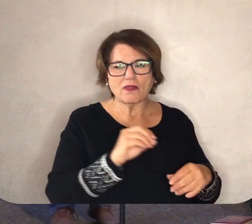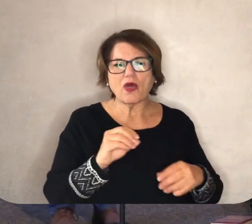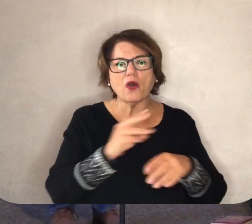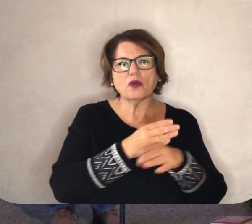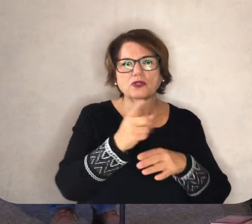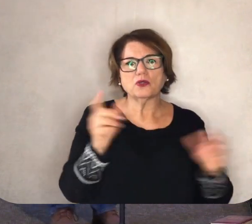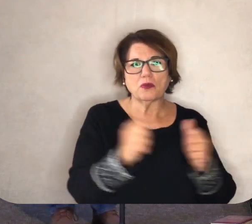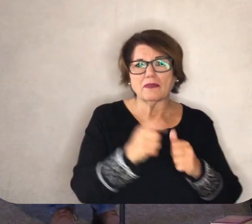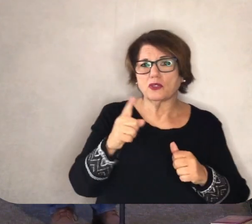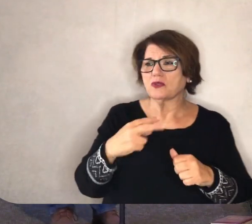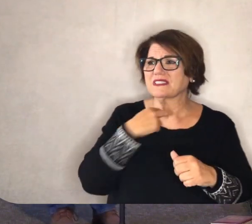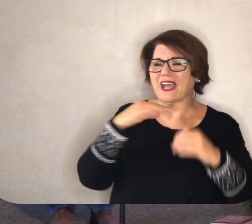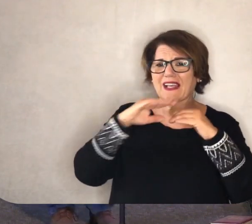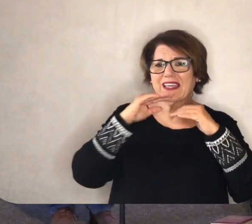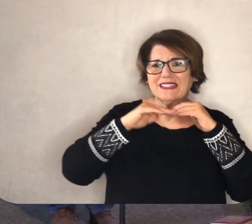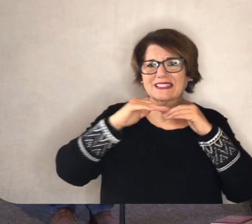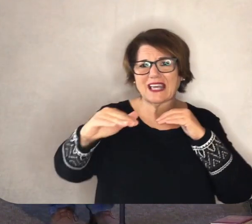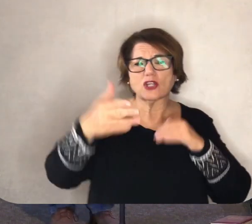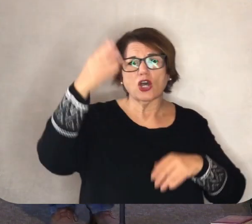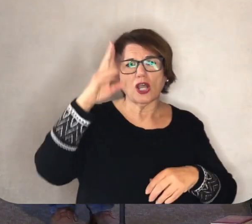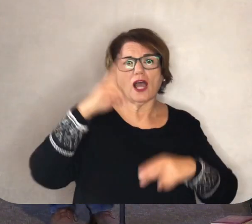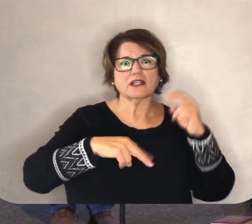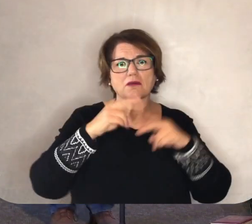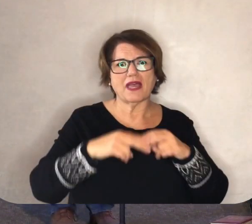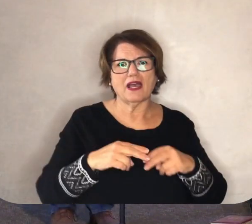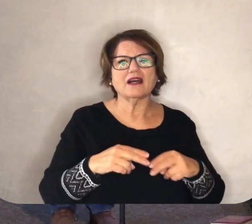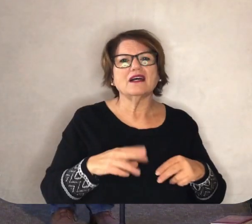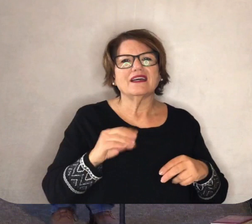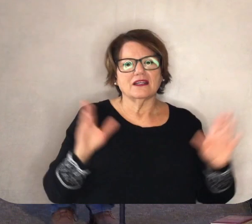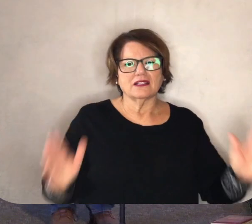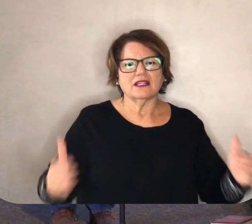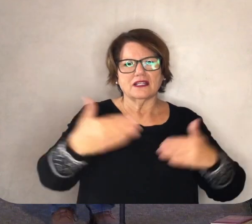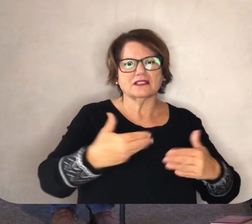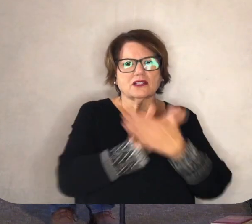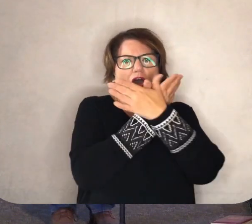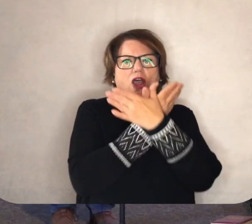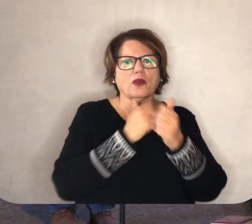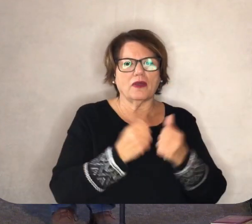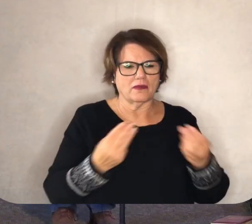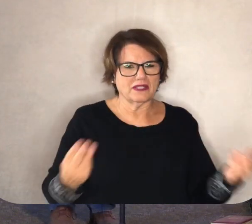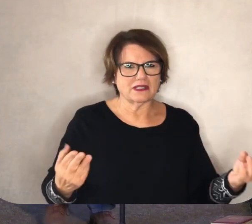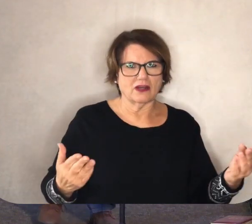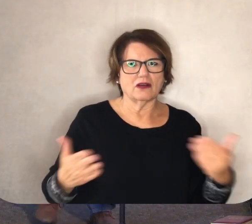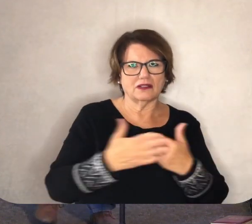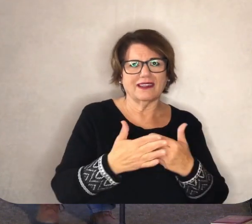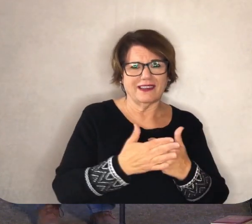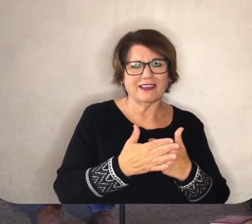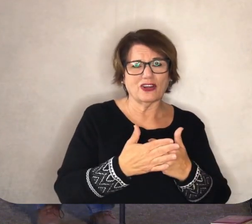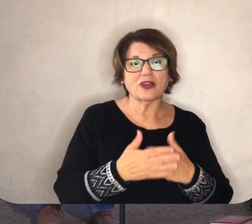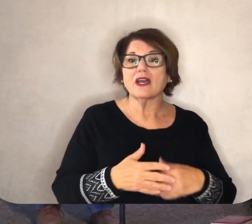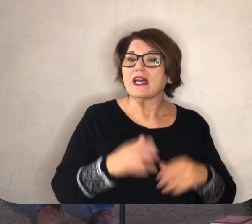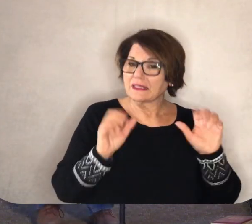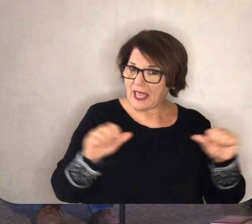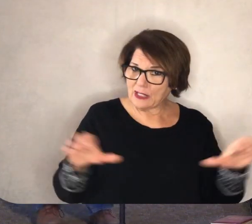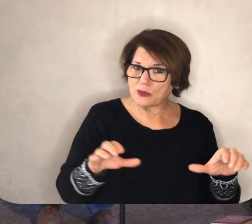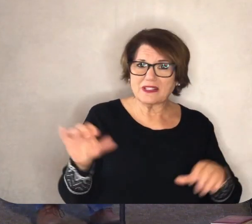desert, remember that God can build his ark and his tabernacle with the material at hand. And he can do